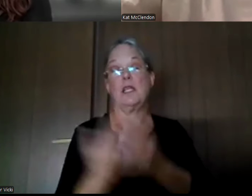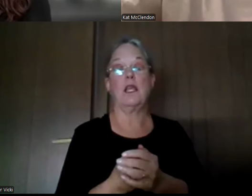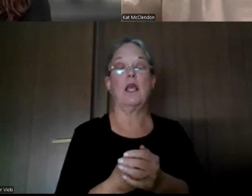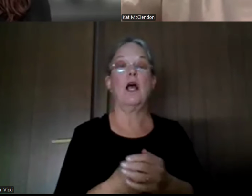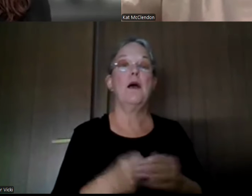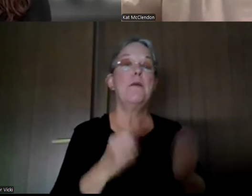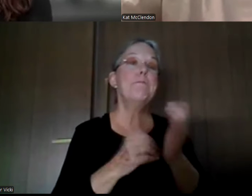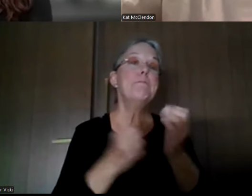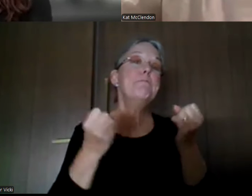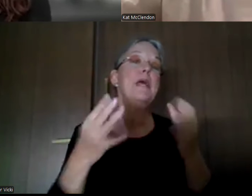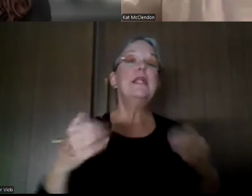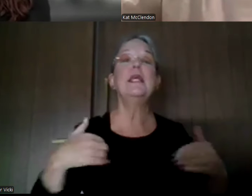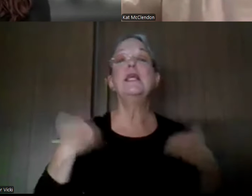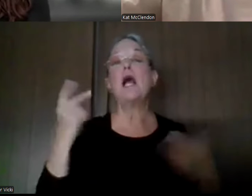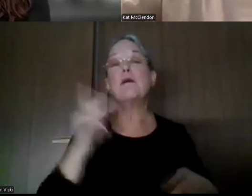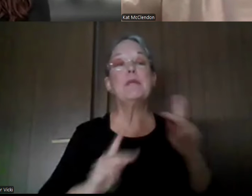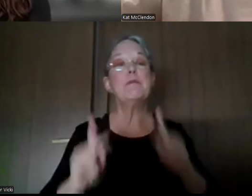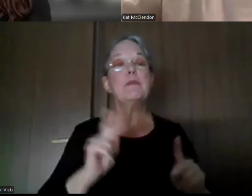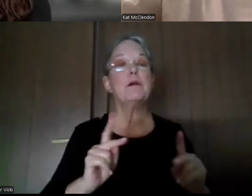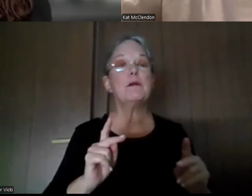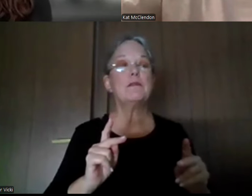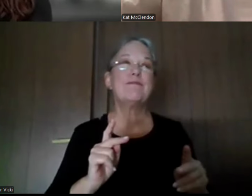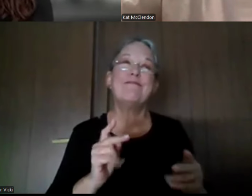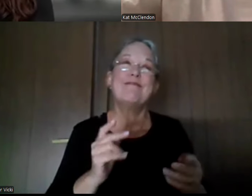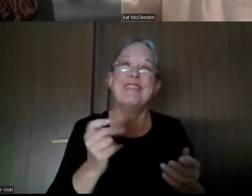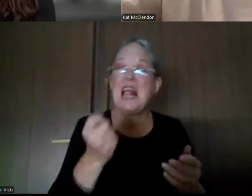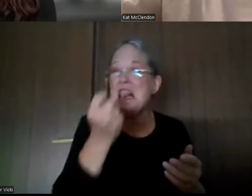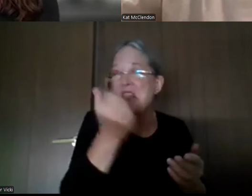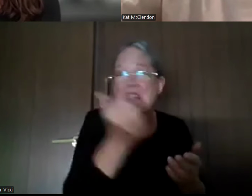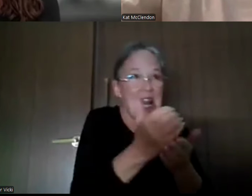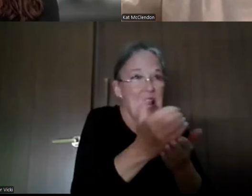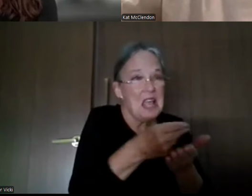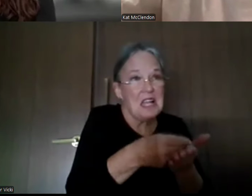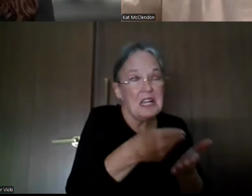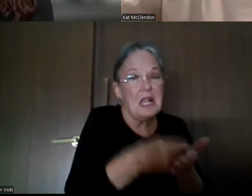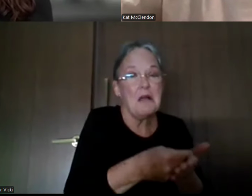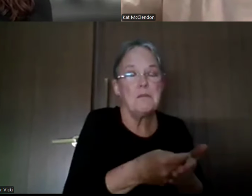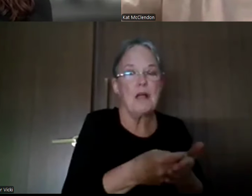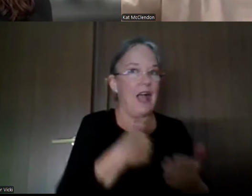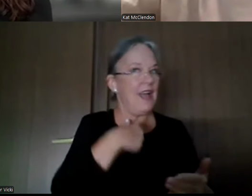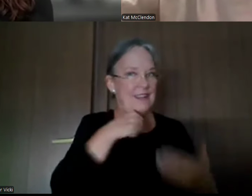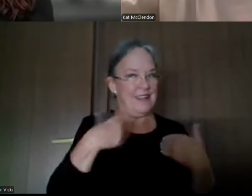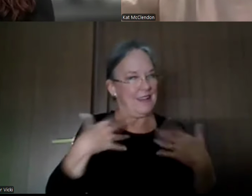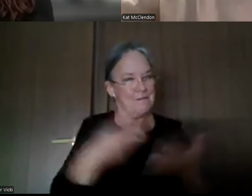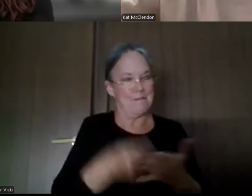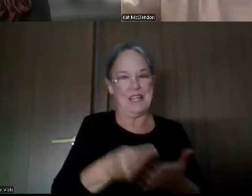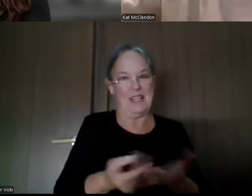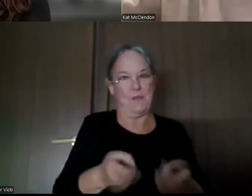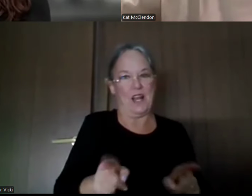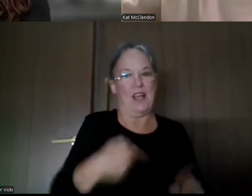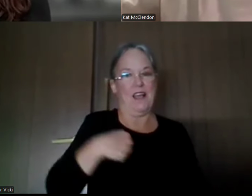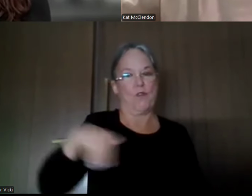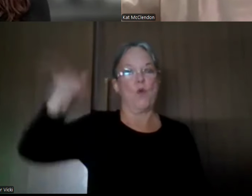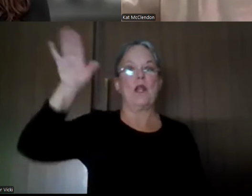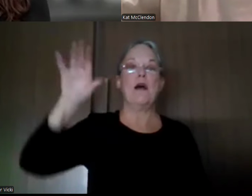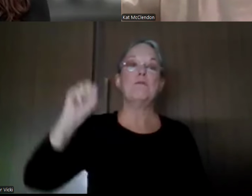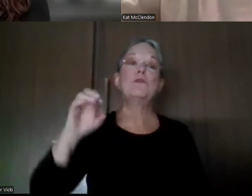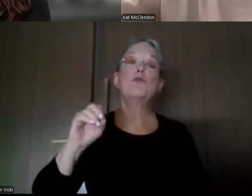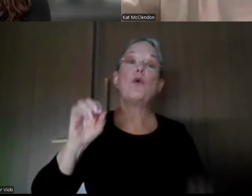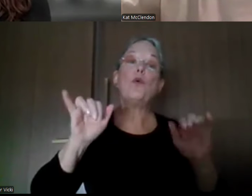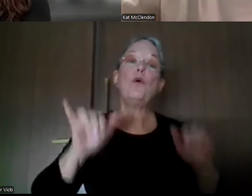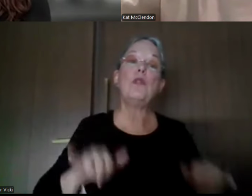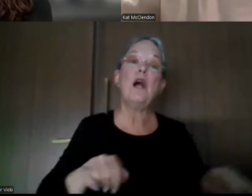young people might not have much of an income. I know I really didn't have much money growing up. And so I think this can also